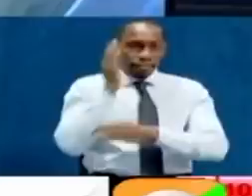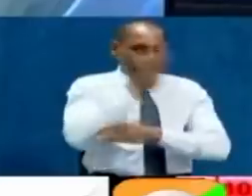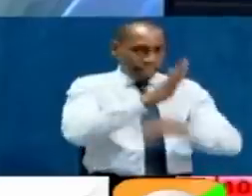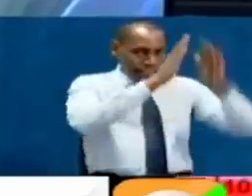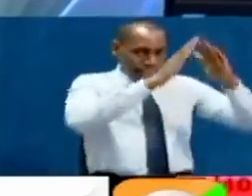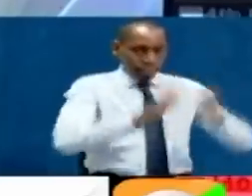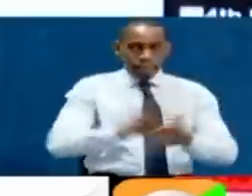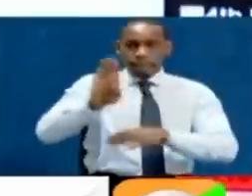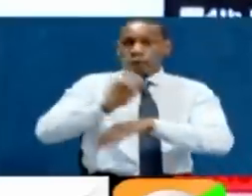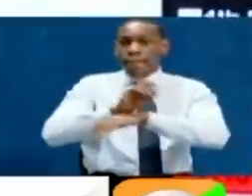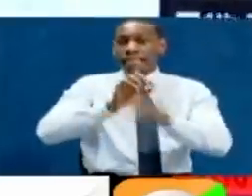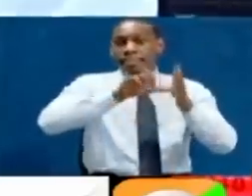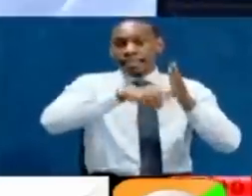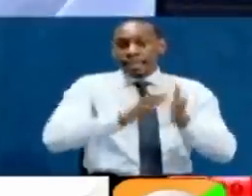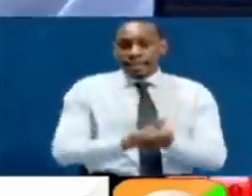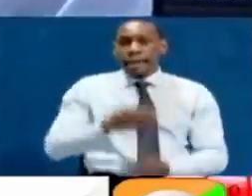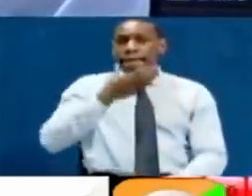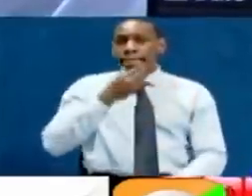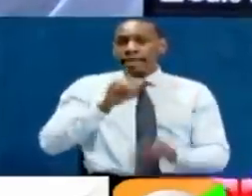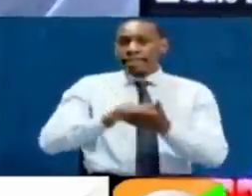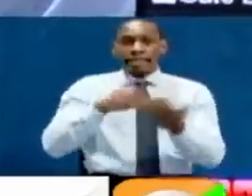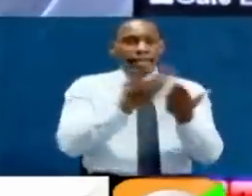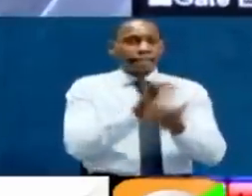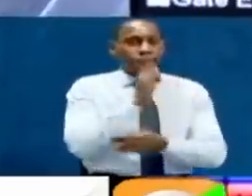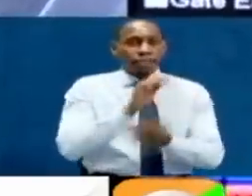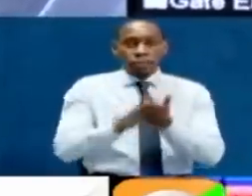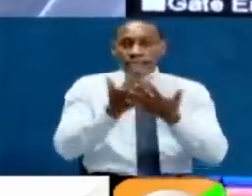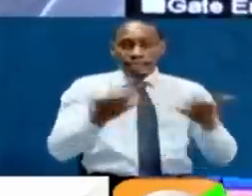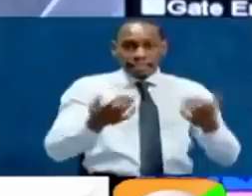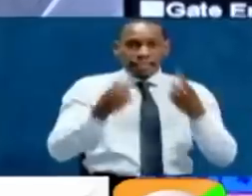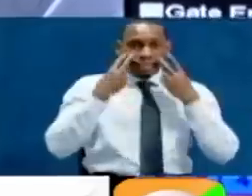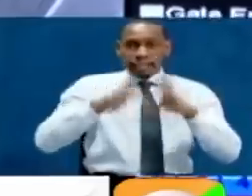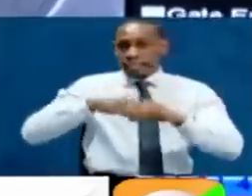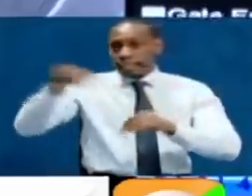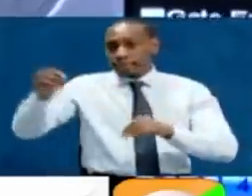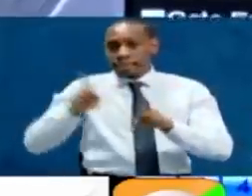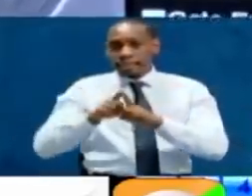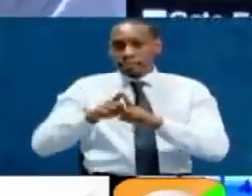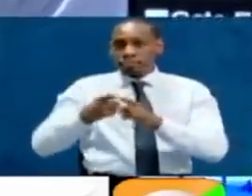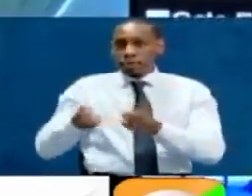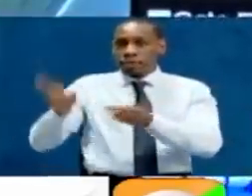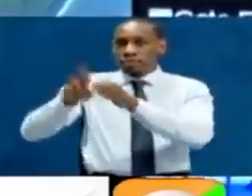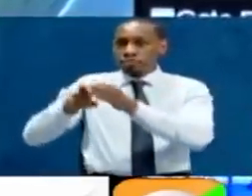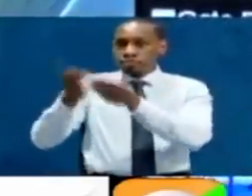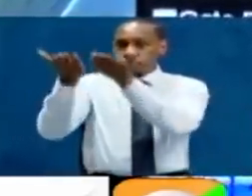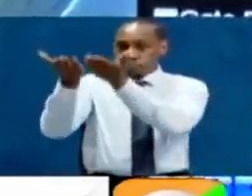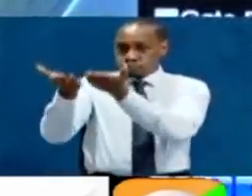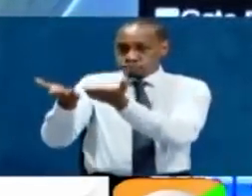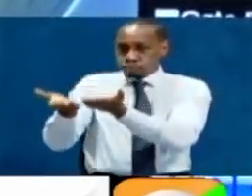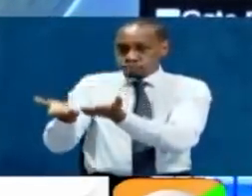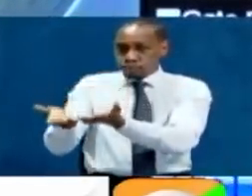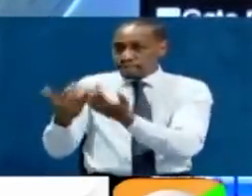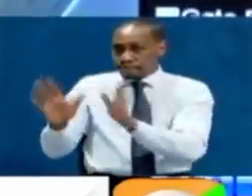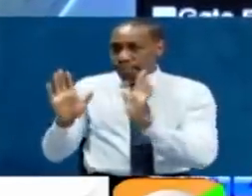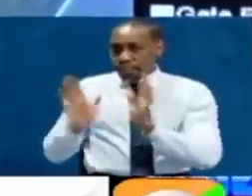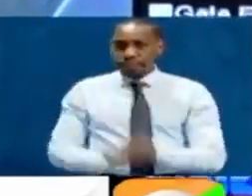apartment. 4 minutes later, the gentleman who had arrived carrying supplies is seen leaving and disappears into the elevator.